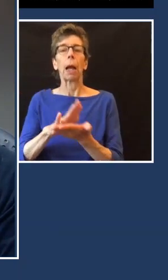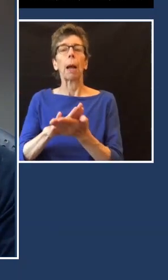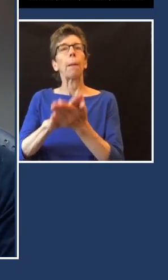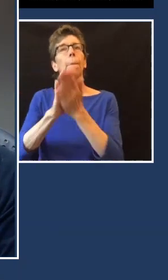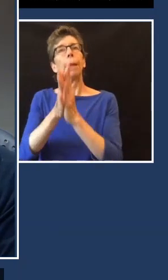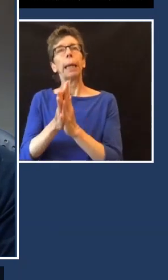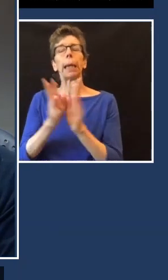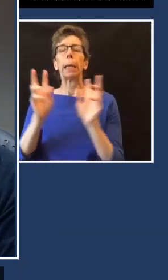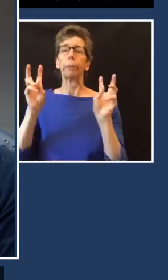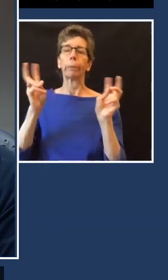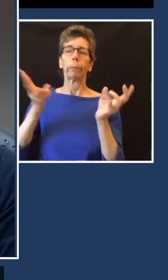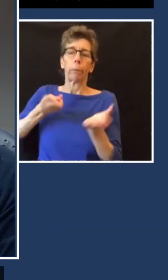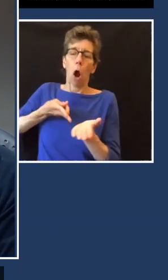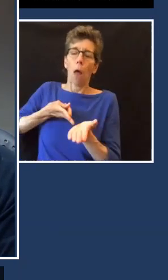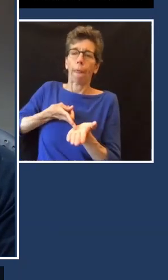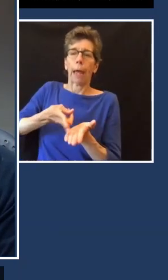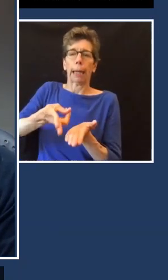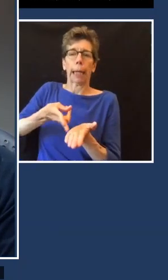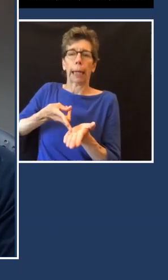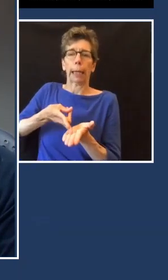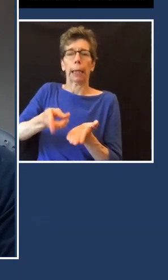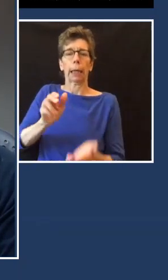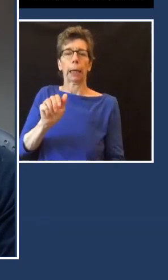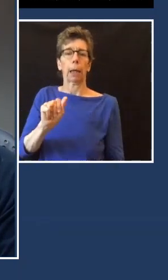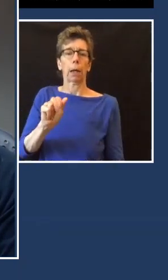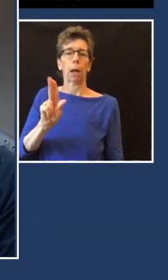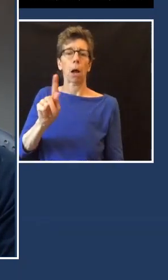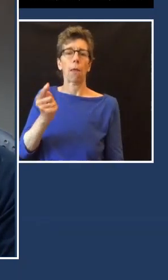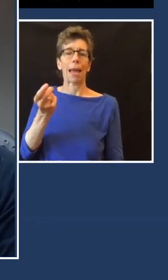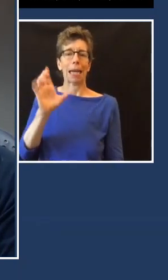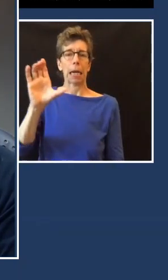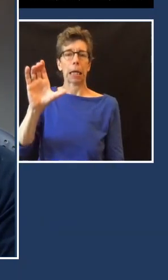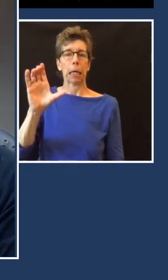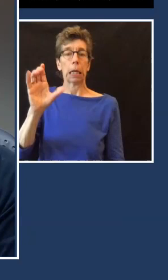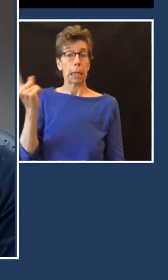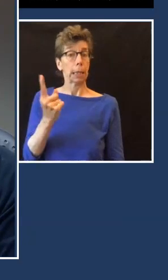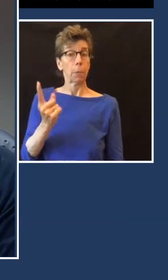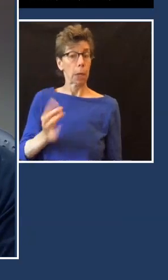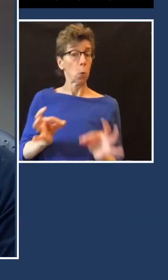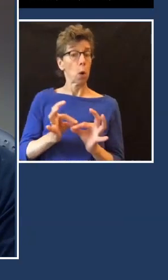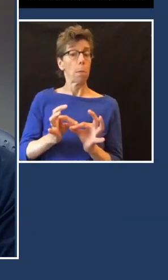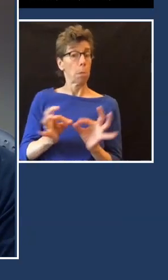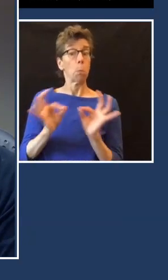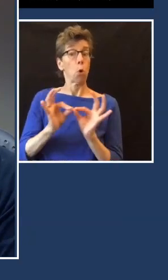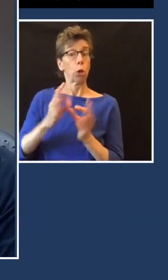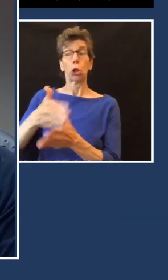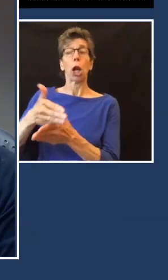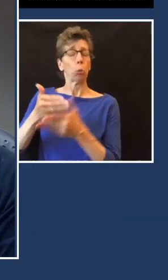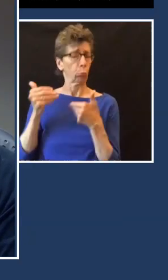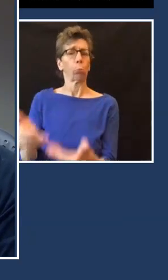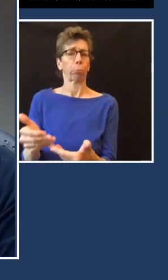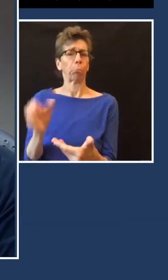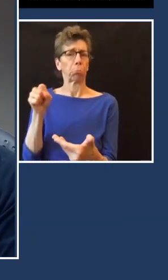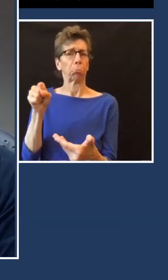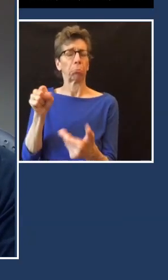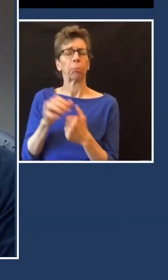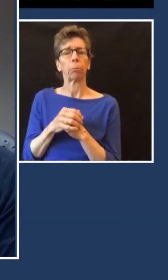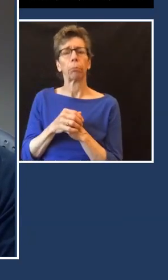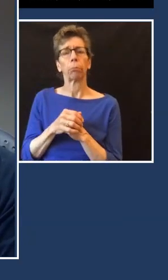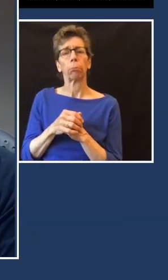If you have something that you want to share, then share it, definitely. Each user